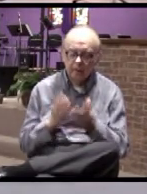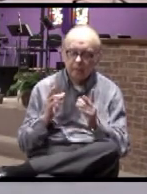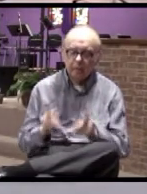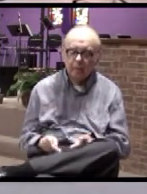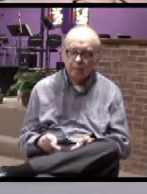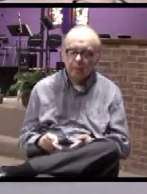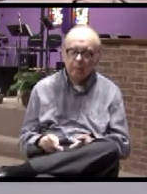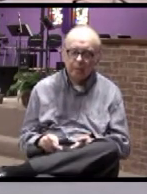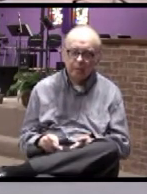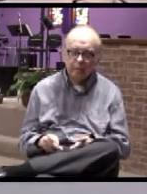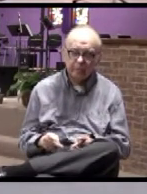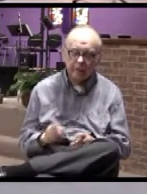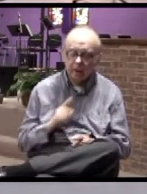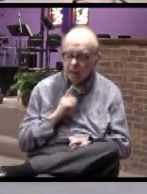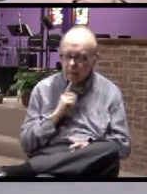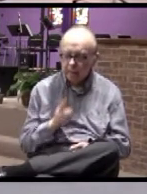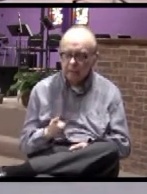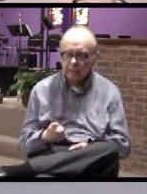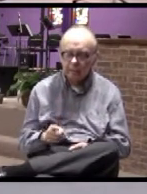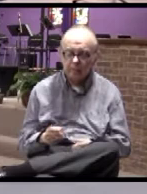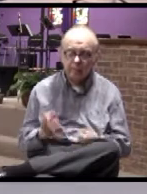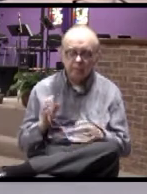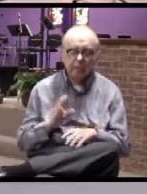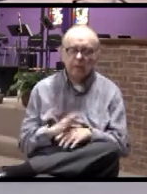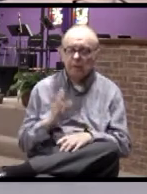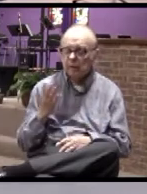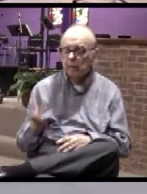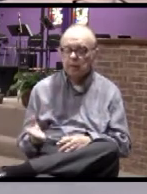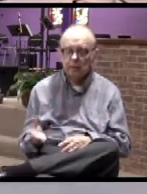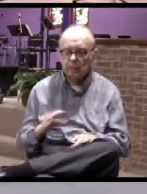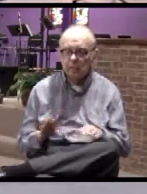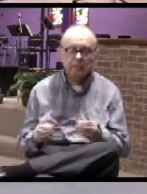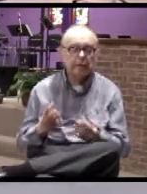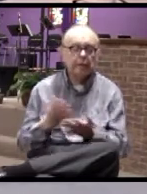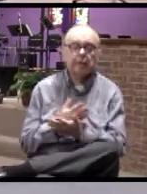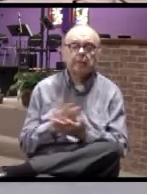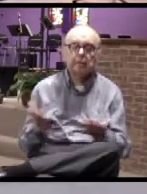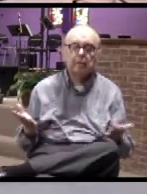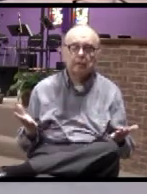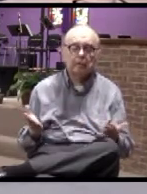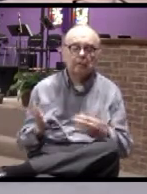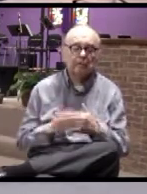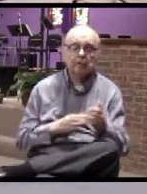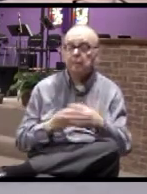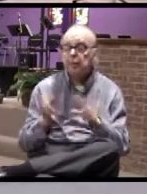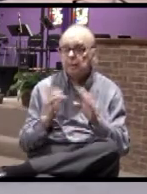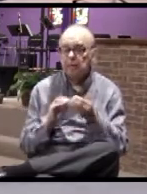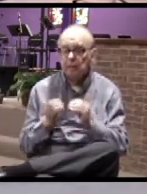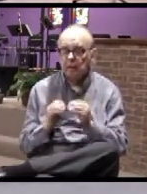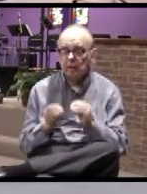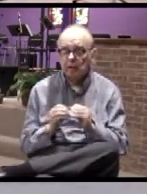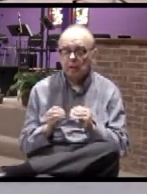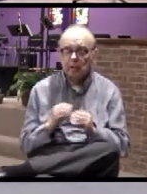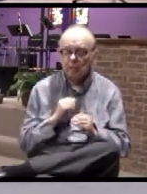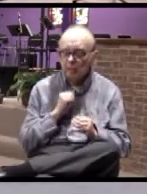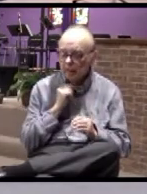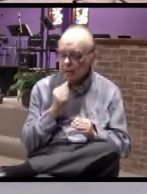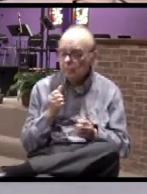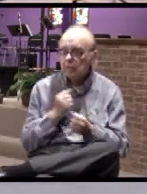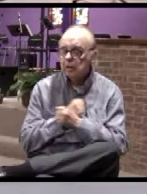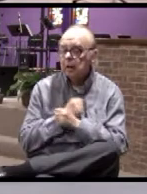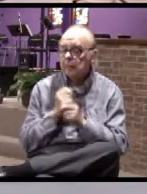honest. There's a lot of churches out here that do a lot of stuff to build numbers, but they don't really love the person.